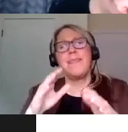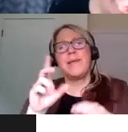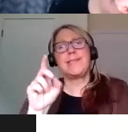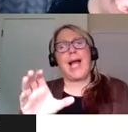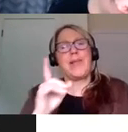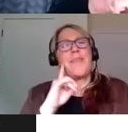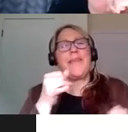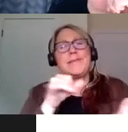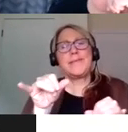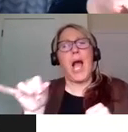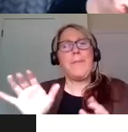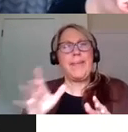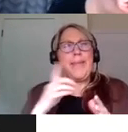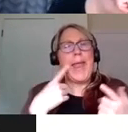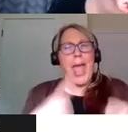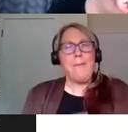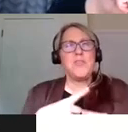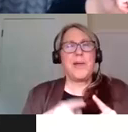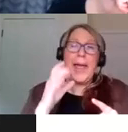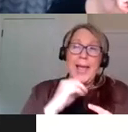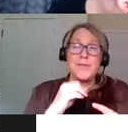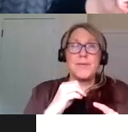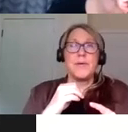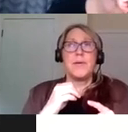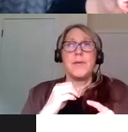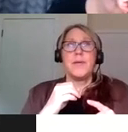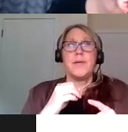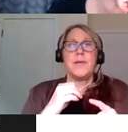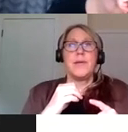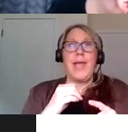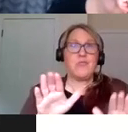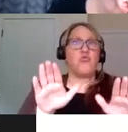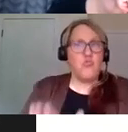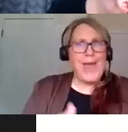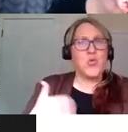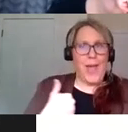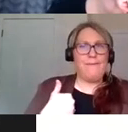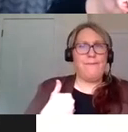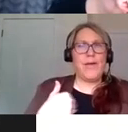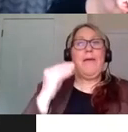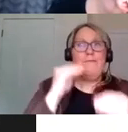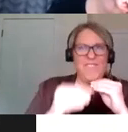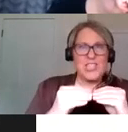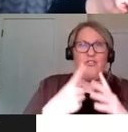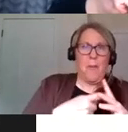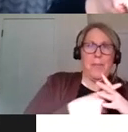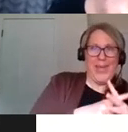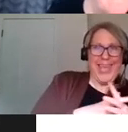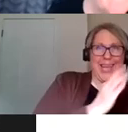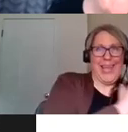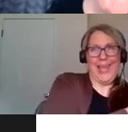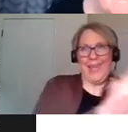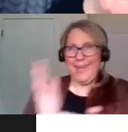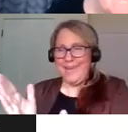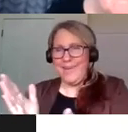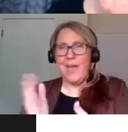really standard. It happens. But I guess going back, it is great to have it fixed beginning, even though you're going to have